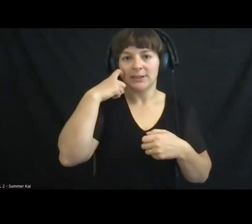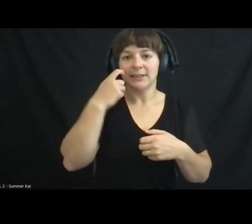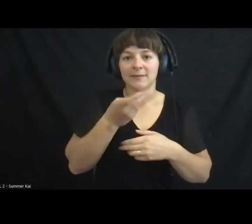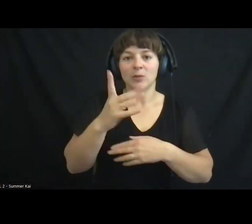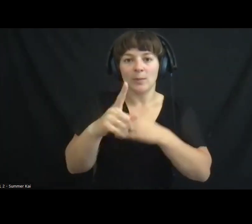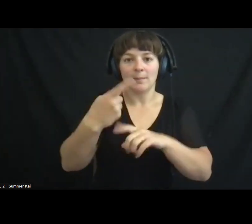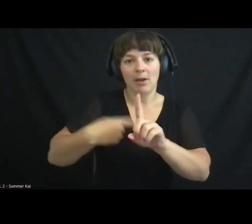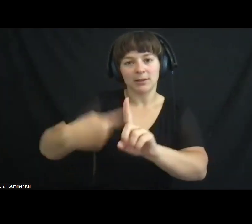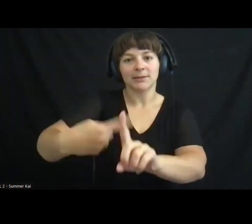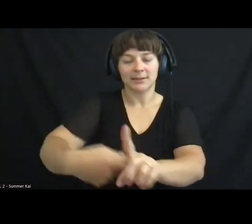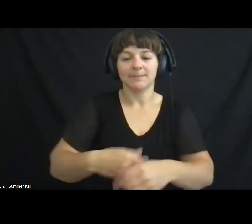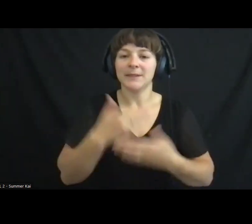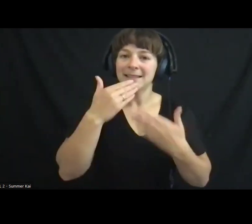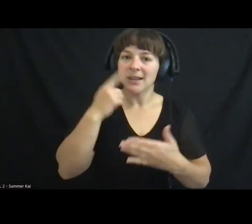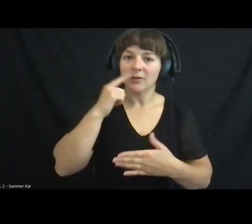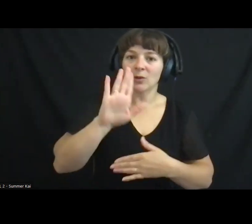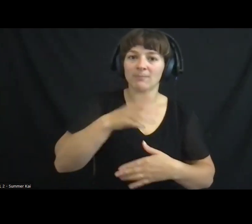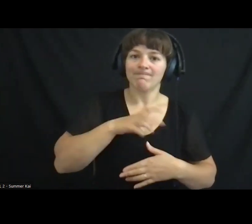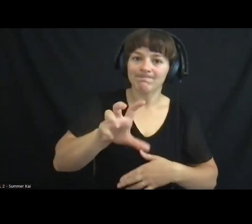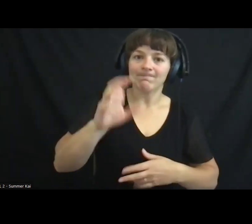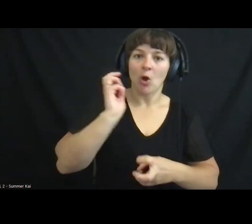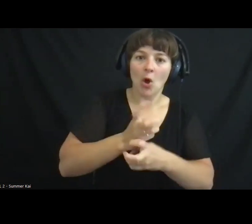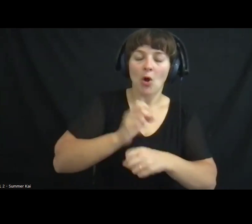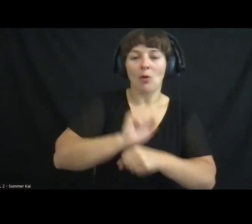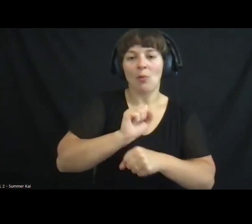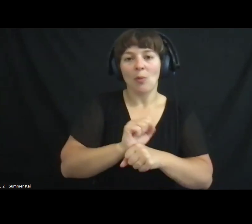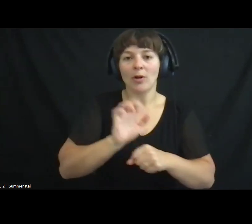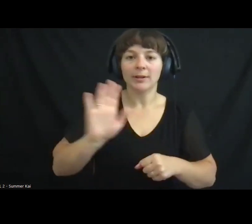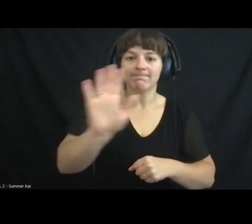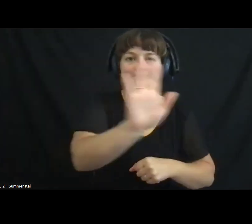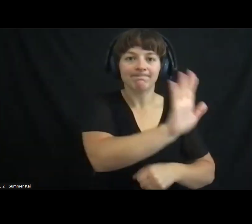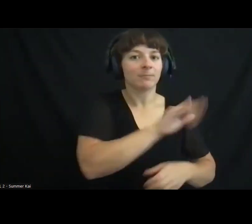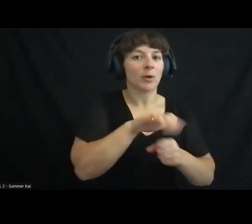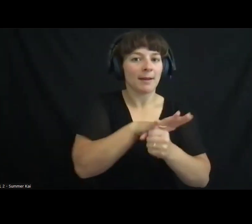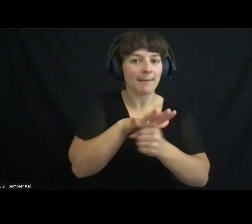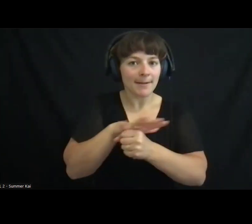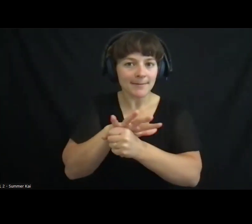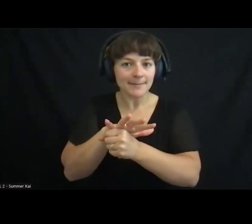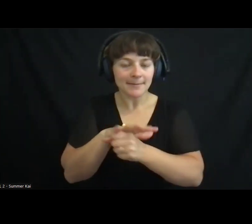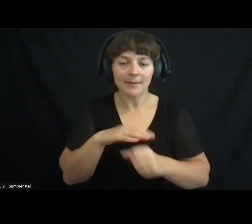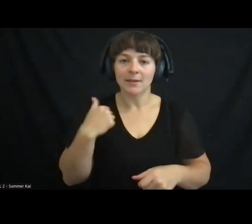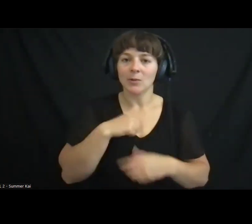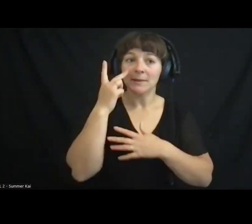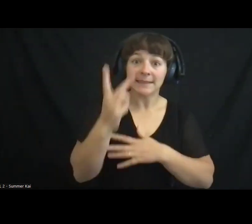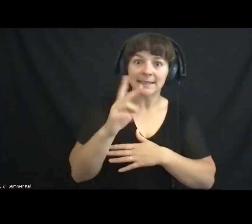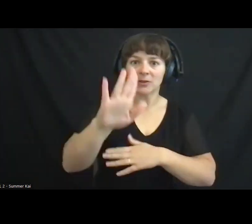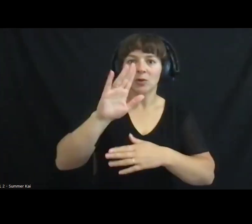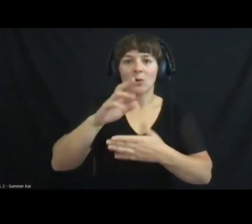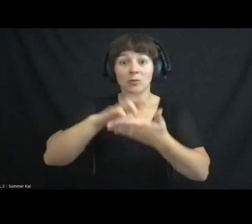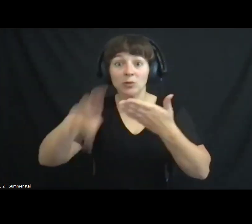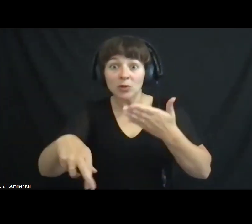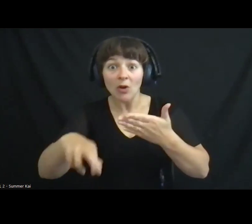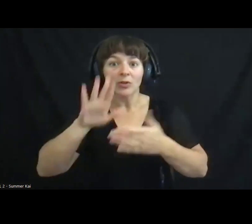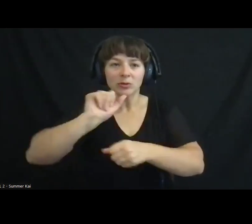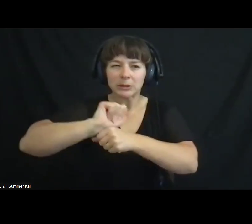thank you all for the hard work that you're doing on your ends. We have certainly seen the results of your work, especially with